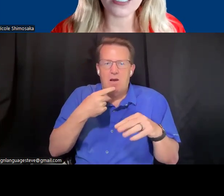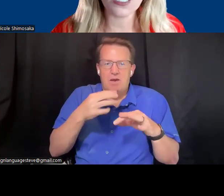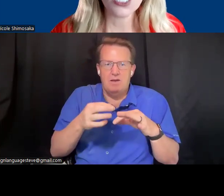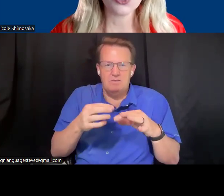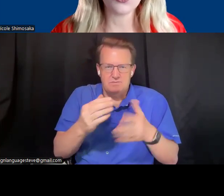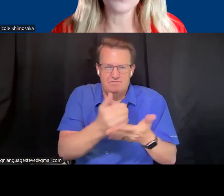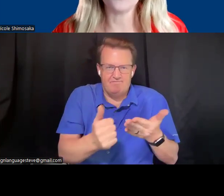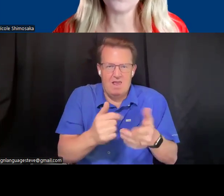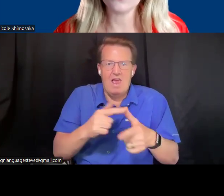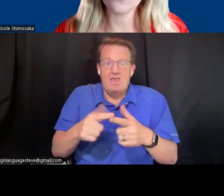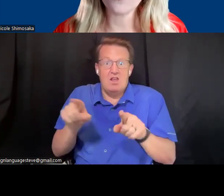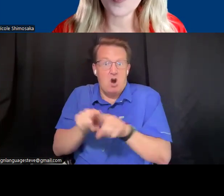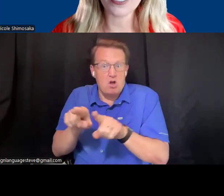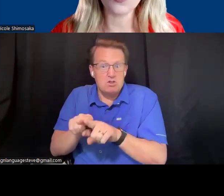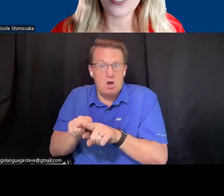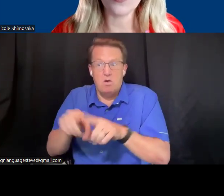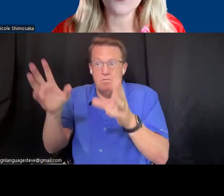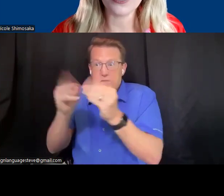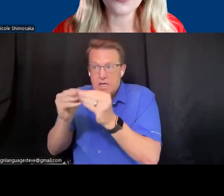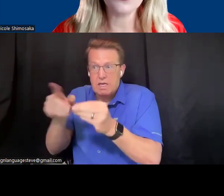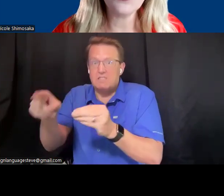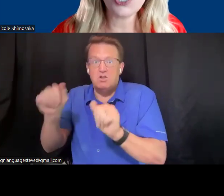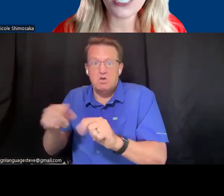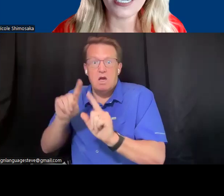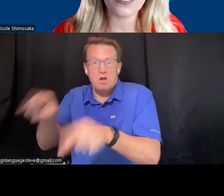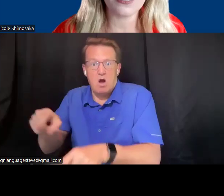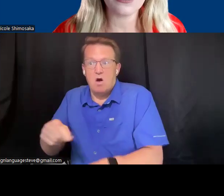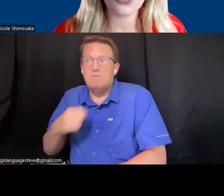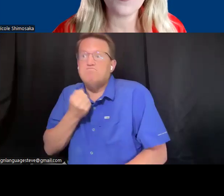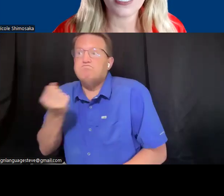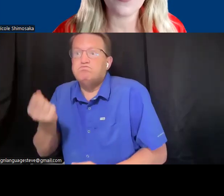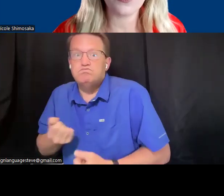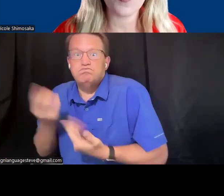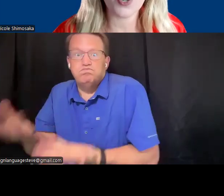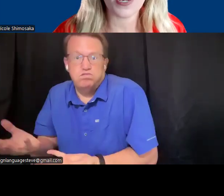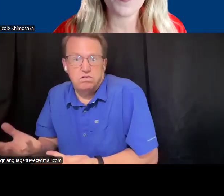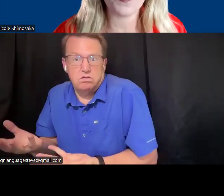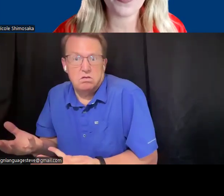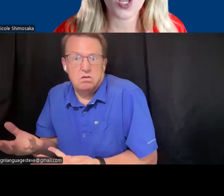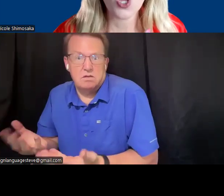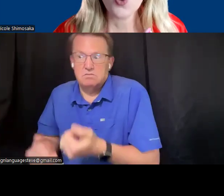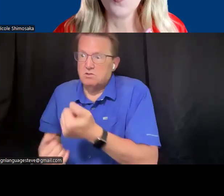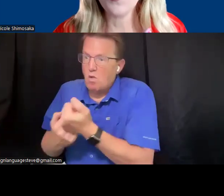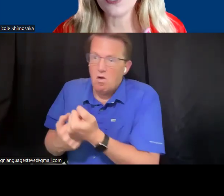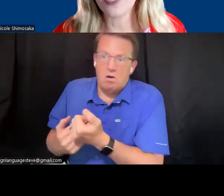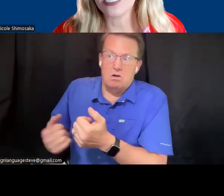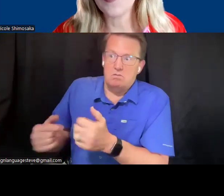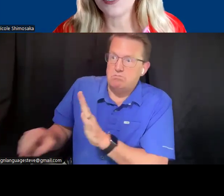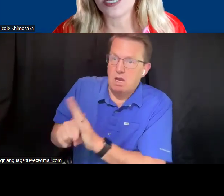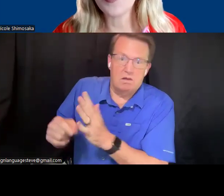hearings, so you can voice your feedback as well for inclusion in the decision-making of the department. We would